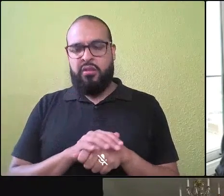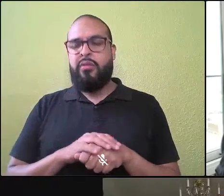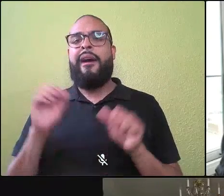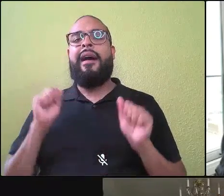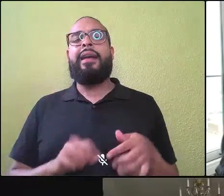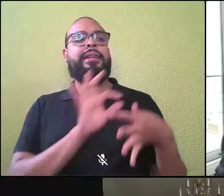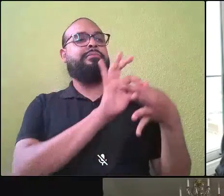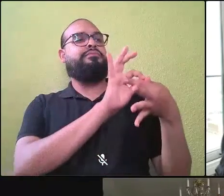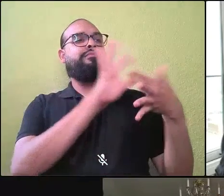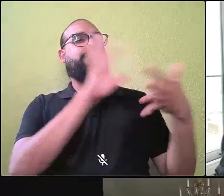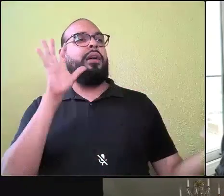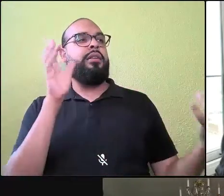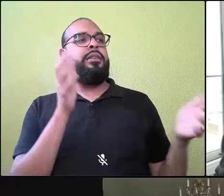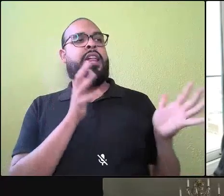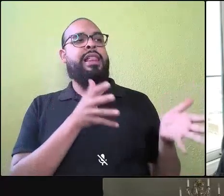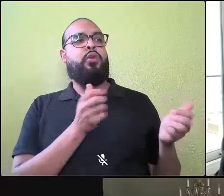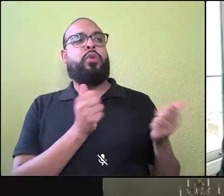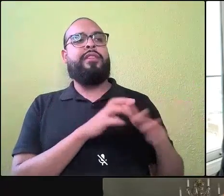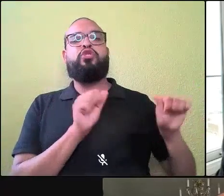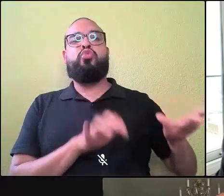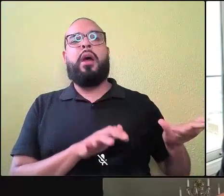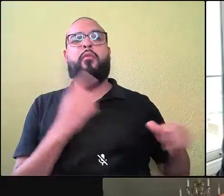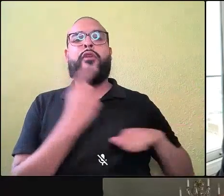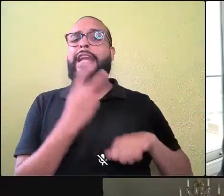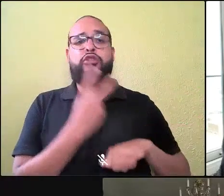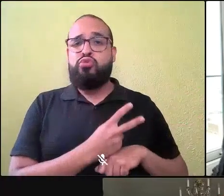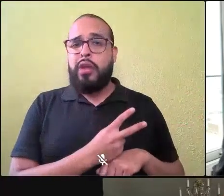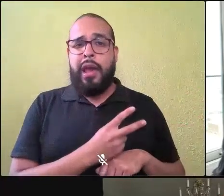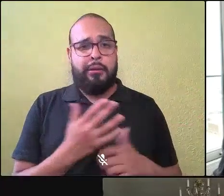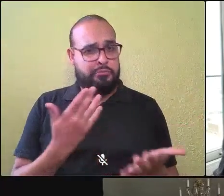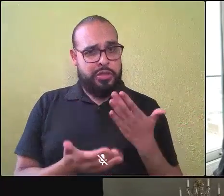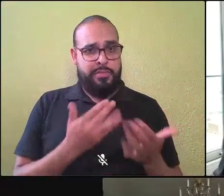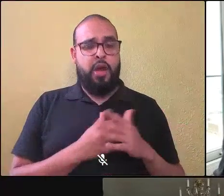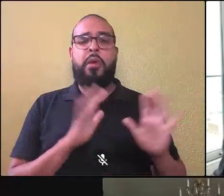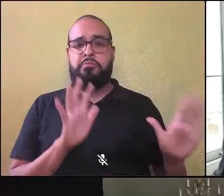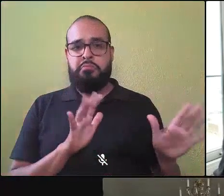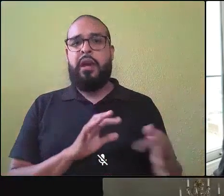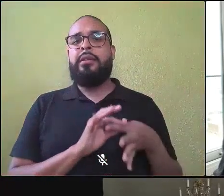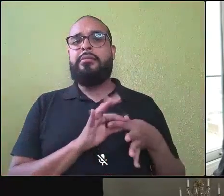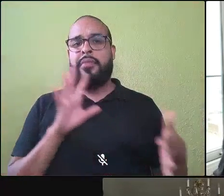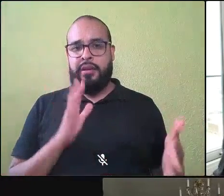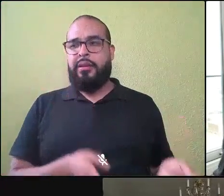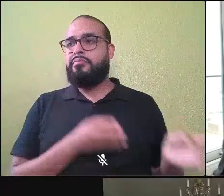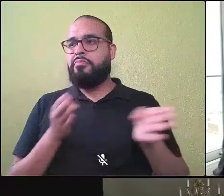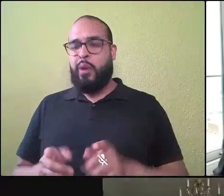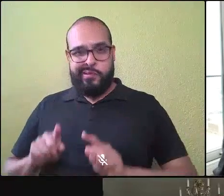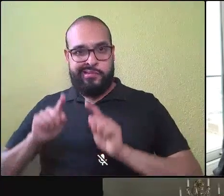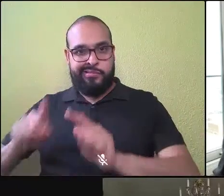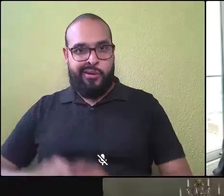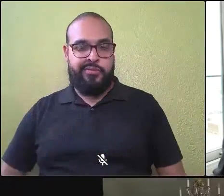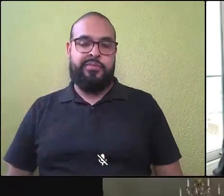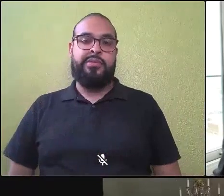I can, even if it's just for a few days. And then I think sort of what I find is when I'm around certain